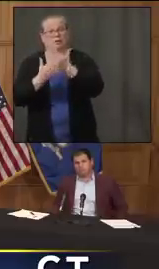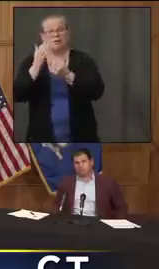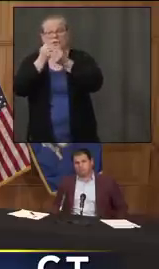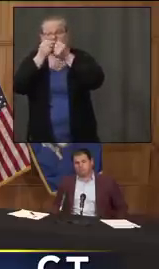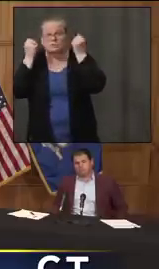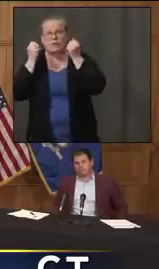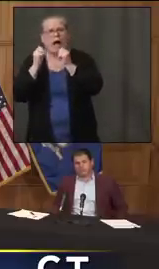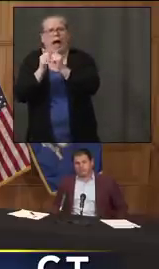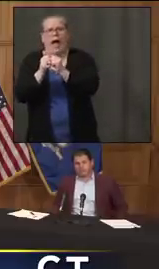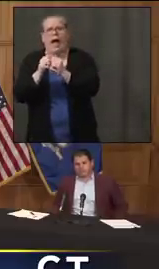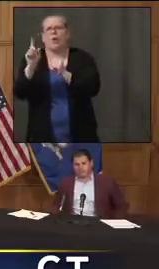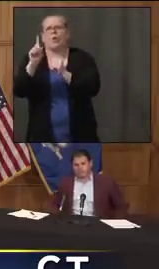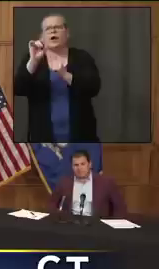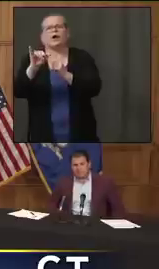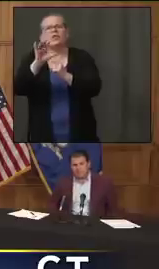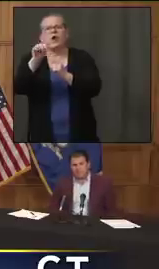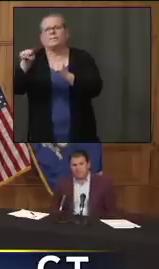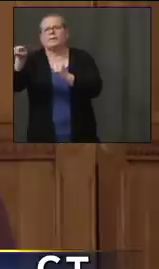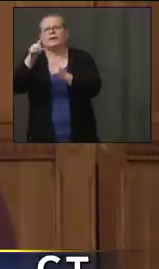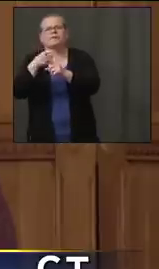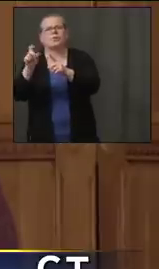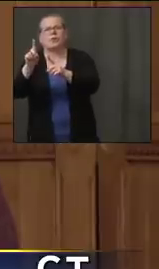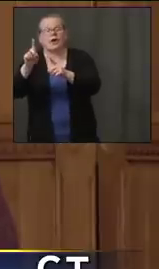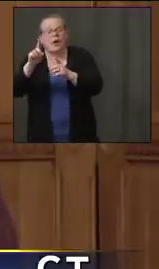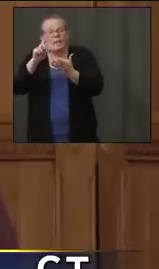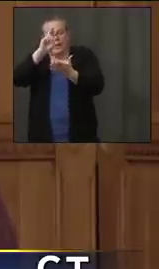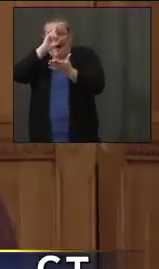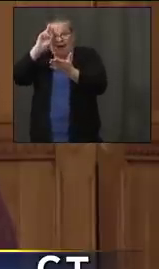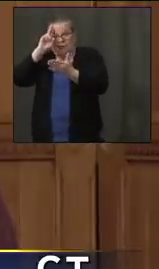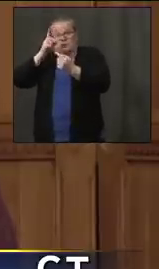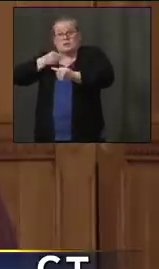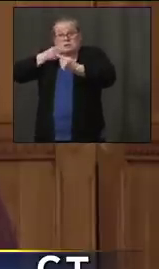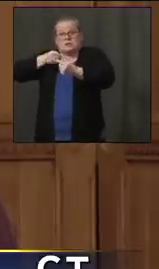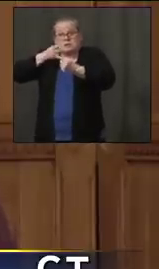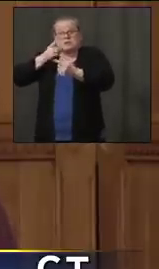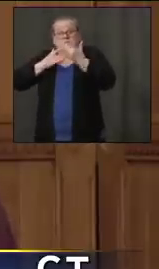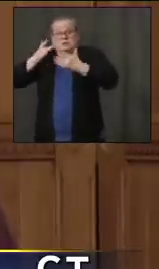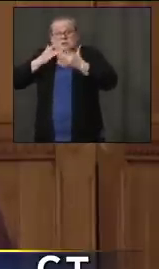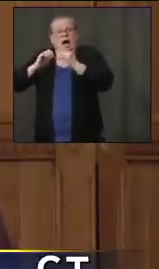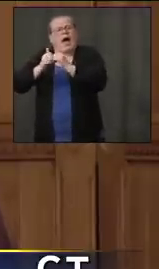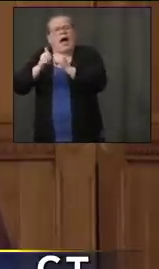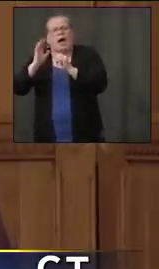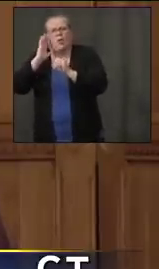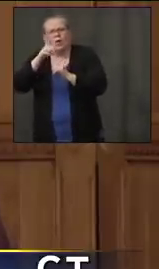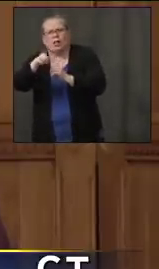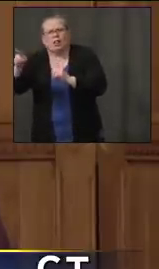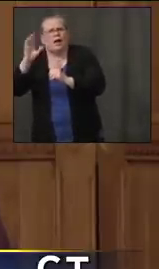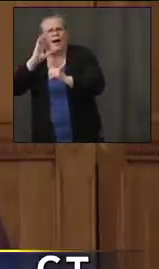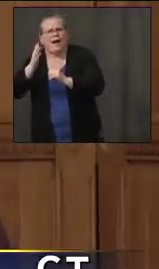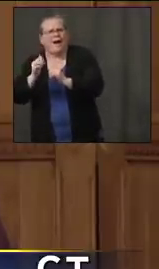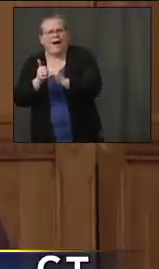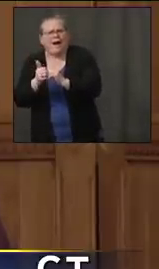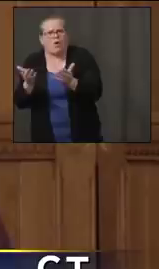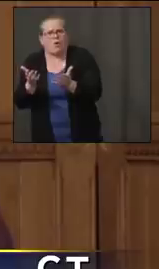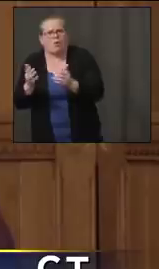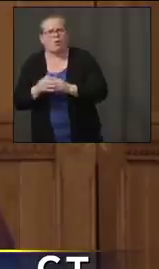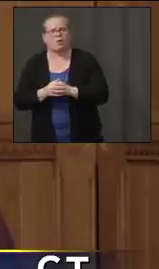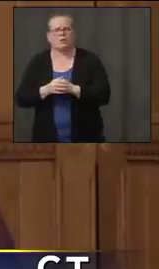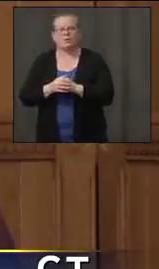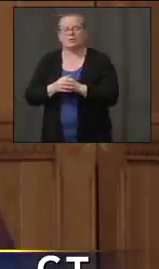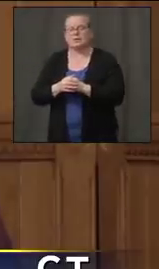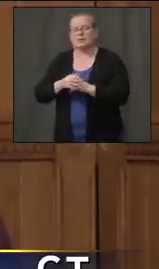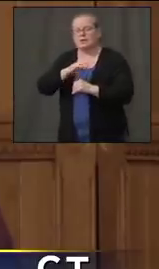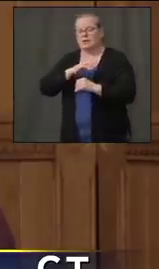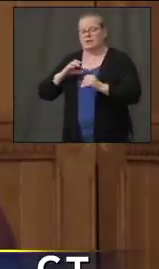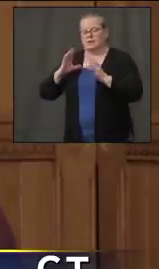problems accessing? Sure. So one of the other initiatives that we're working on right now is a committee on how to implement the guidelines, where to find